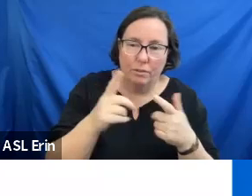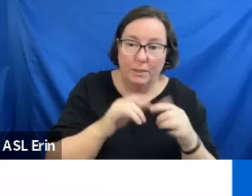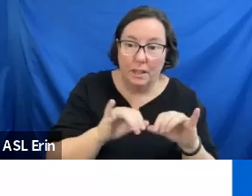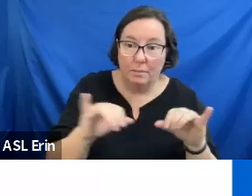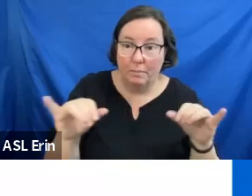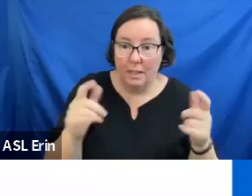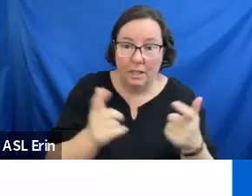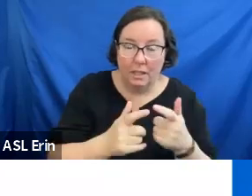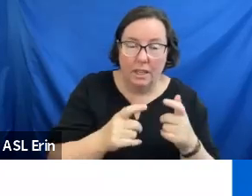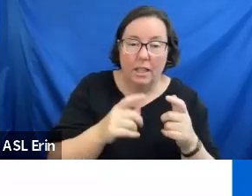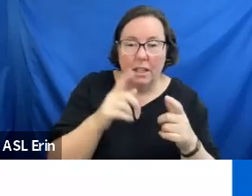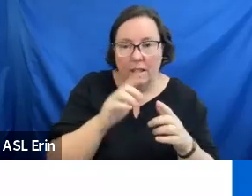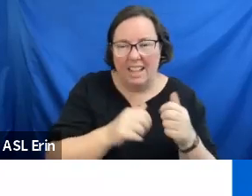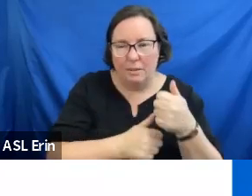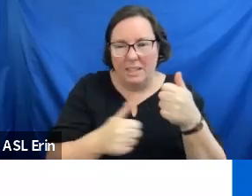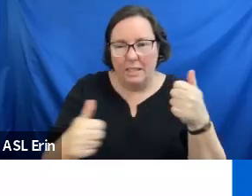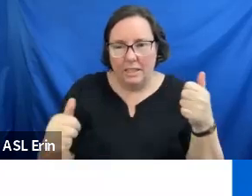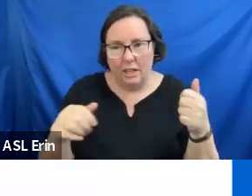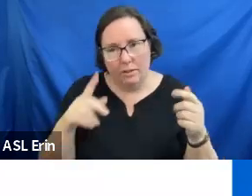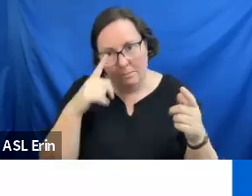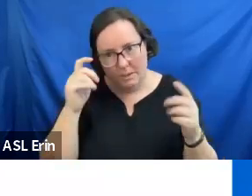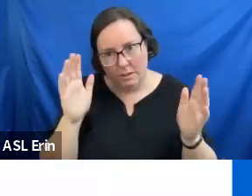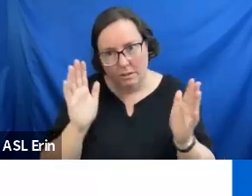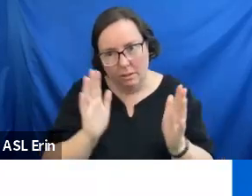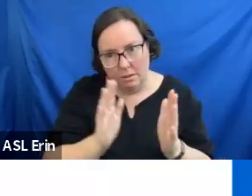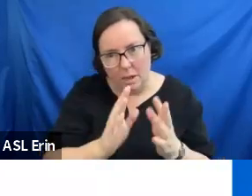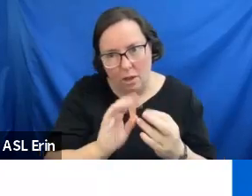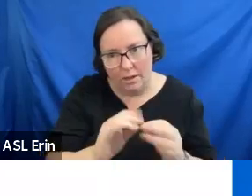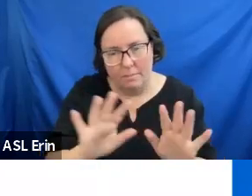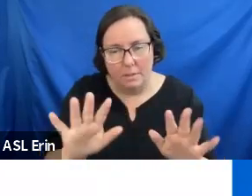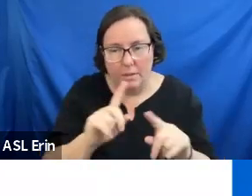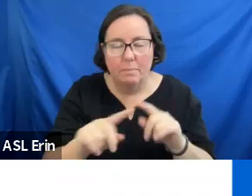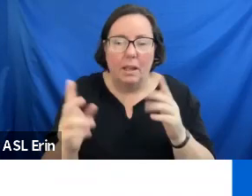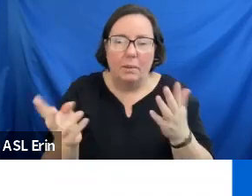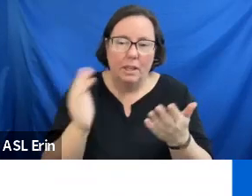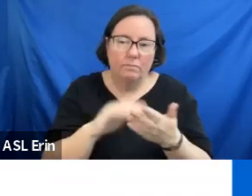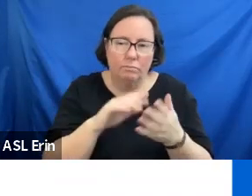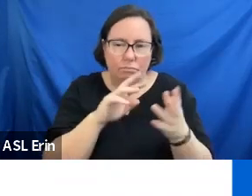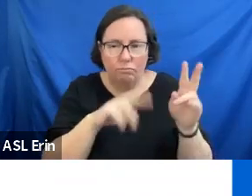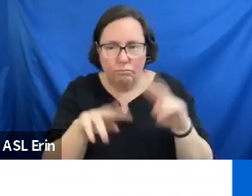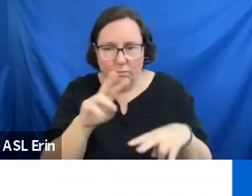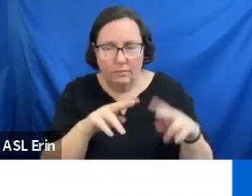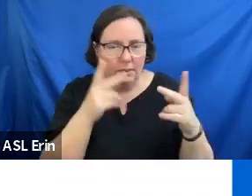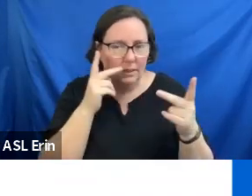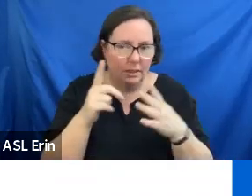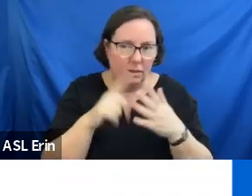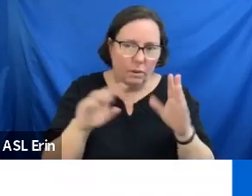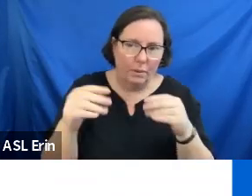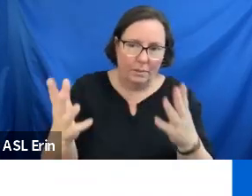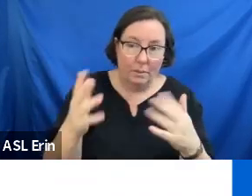begin disaggregating the data further. Okay. So we can definitely revisit and see what we're able to provide